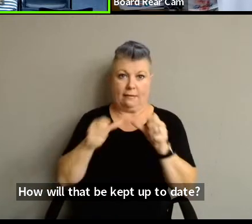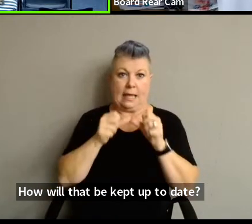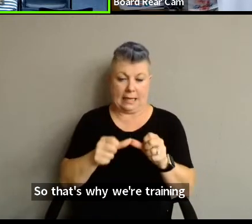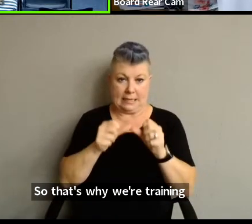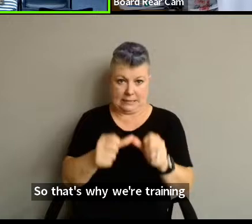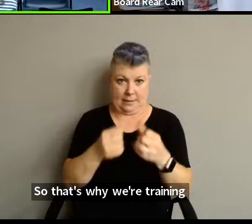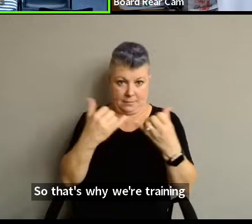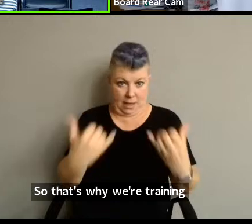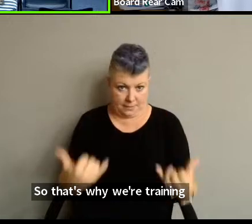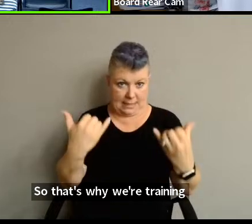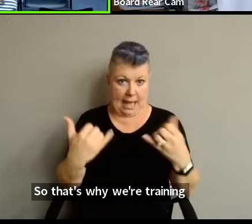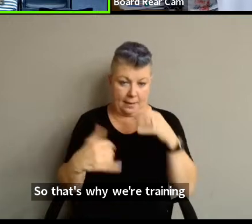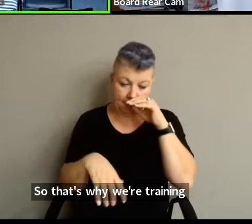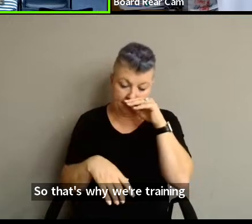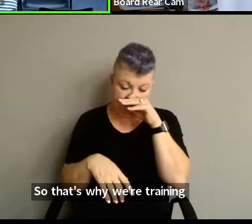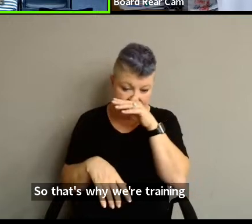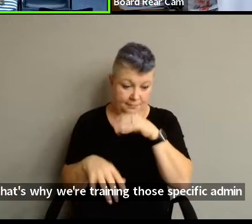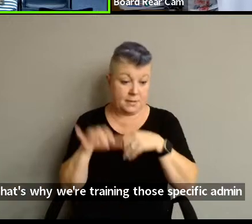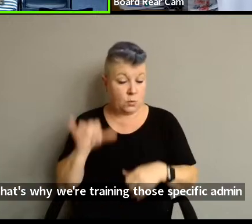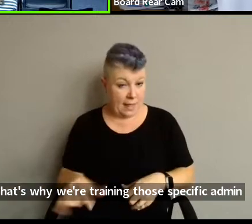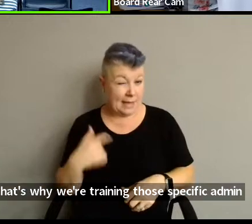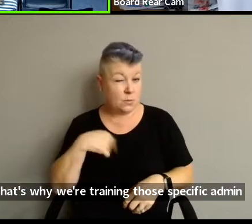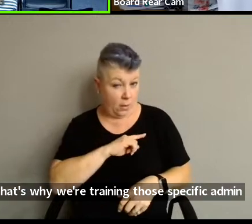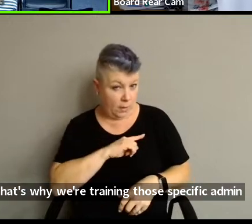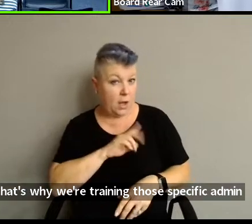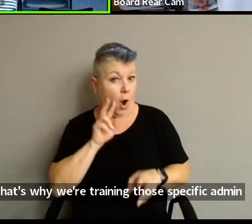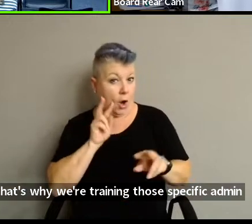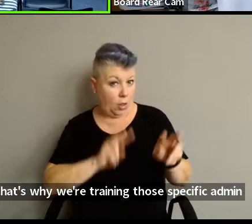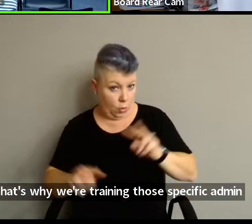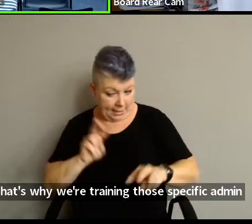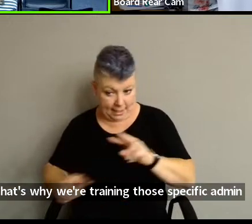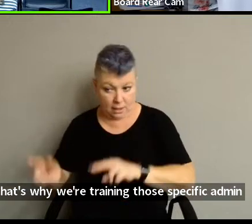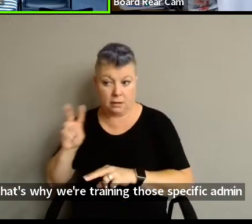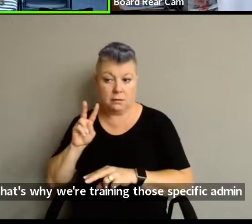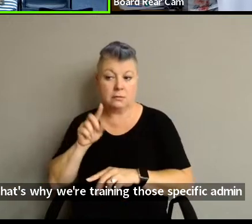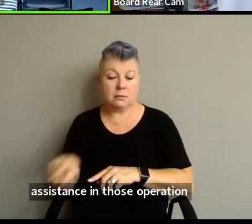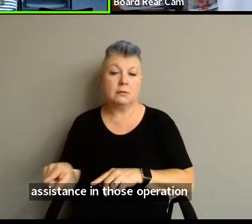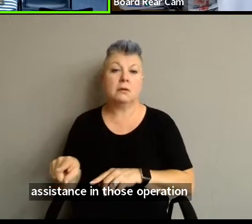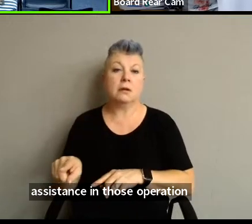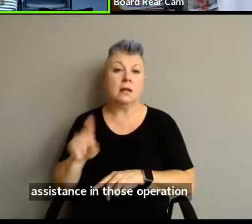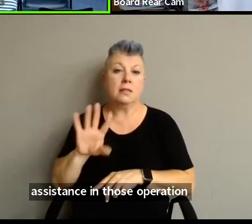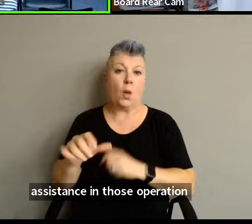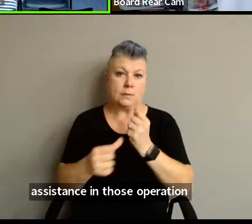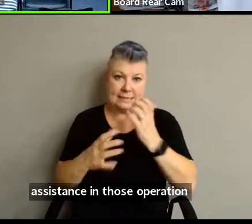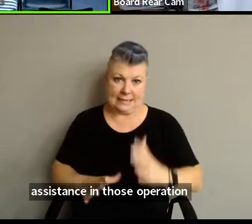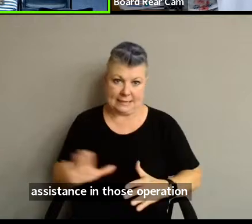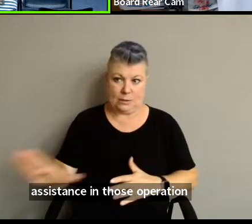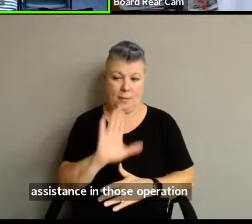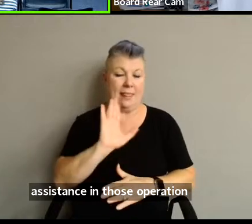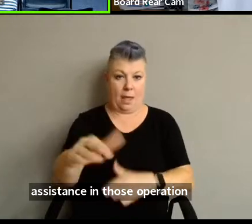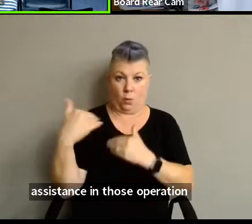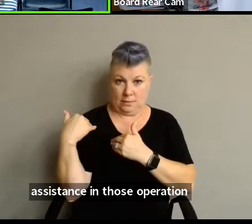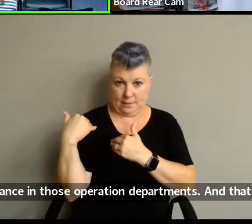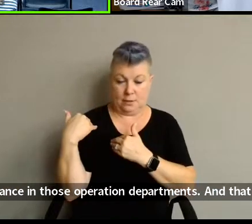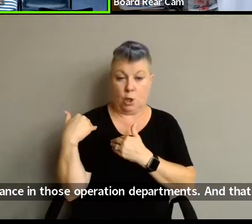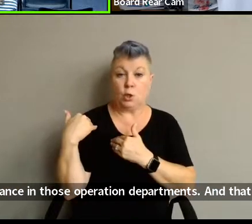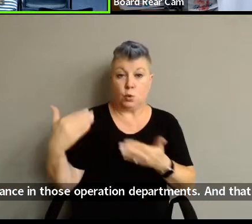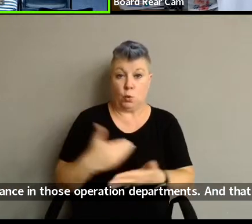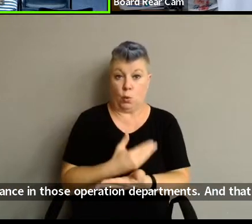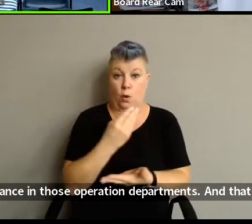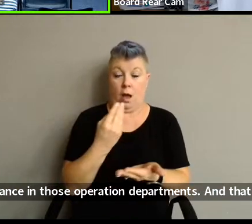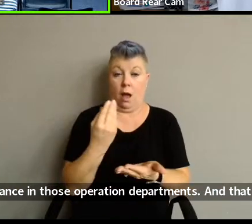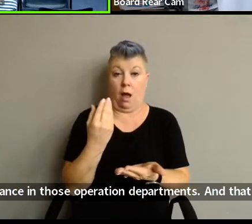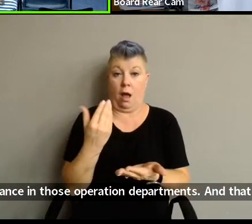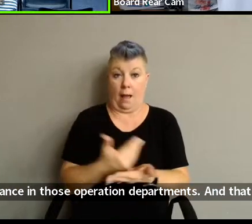admin assistants in those operation departments, and that will be their job whenever a process changes to update that information and get it